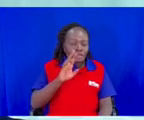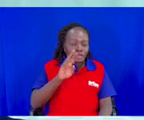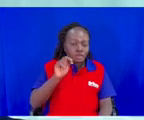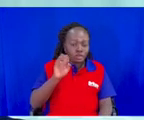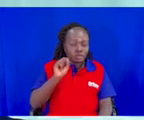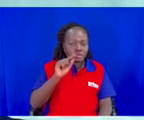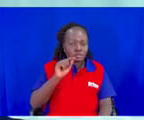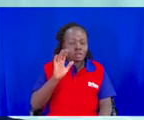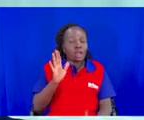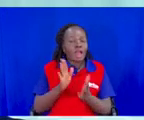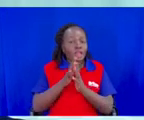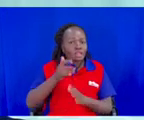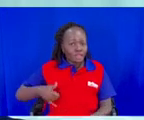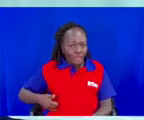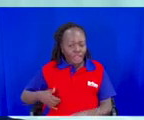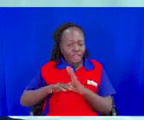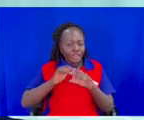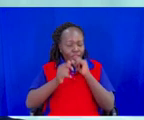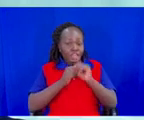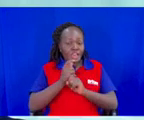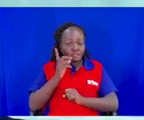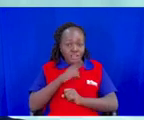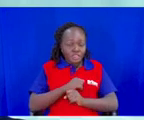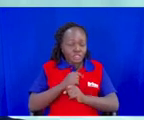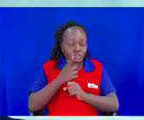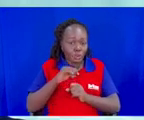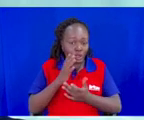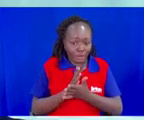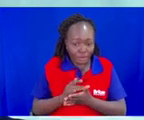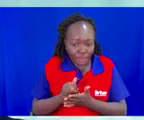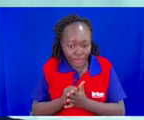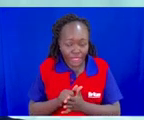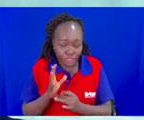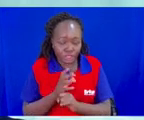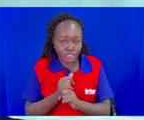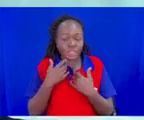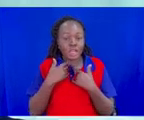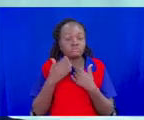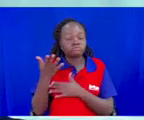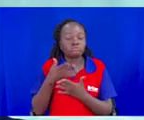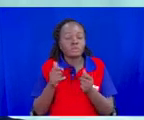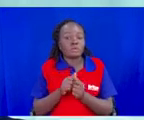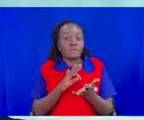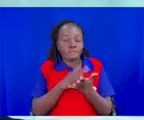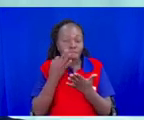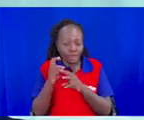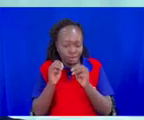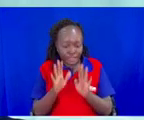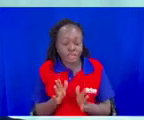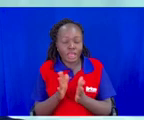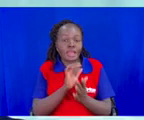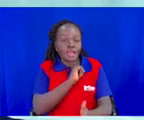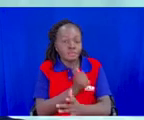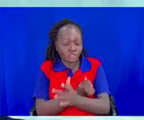auditor. In the year-end review, we confirm that the trustee held engagements with the fund manager, the fund administrator,